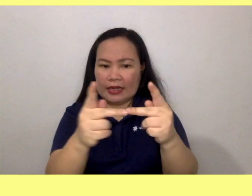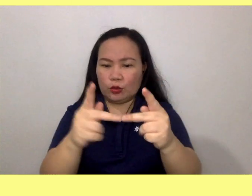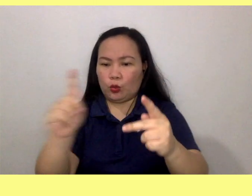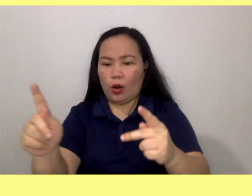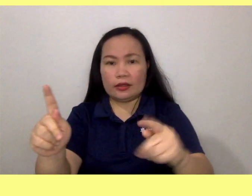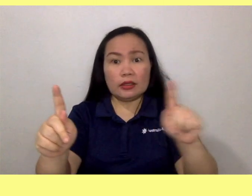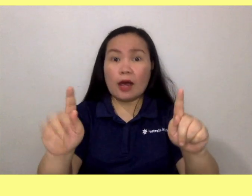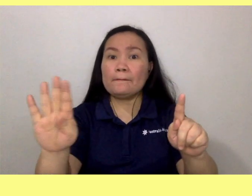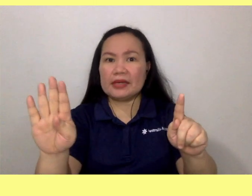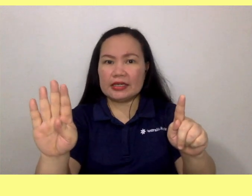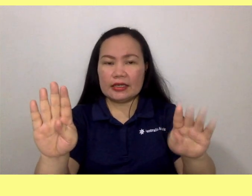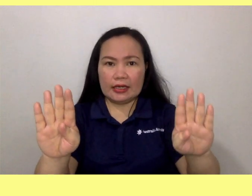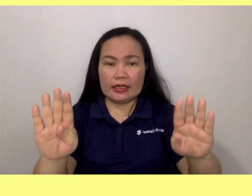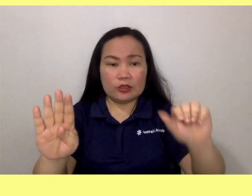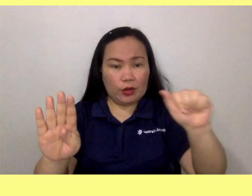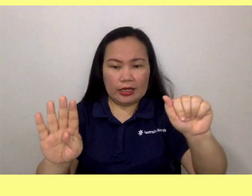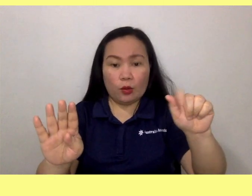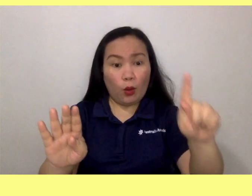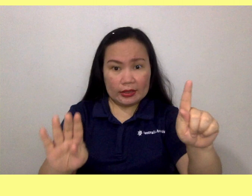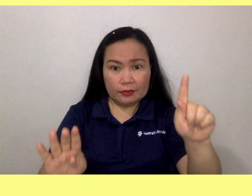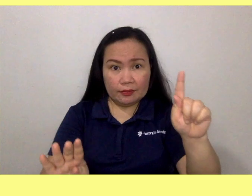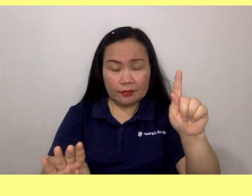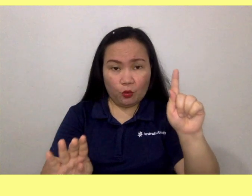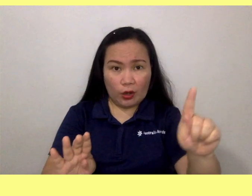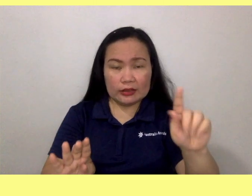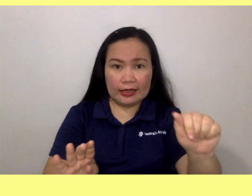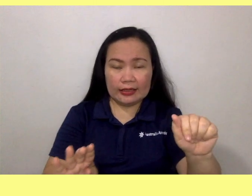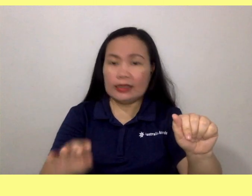element of set B.